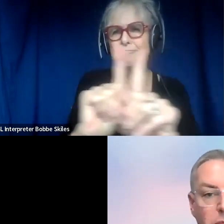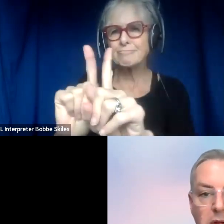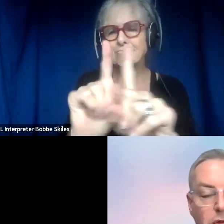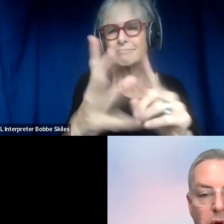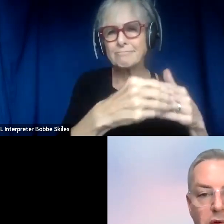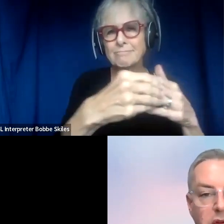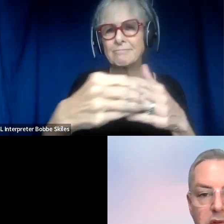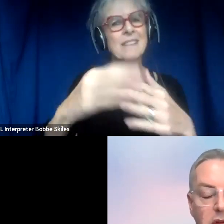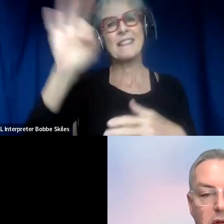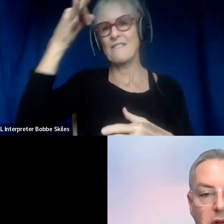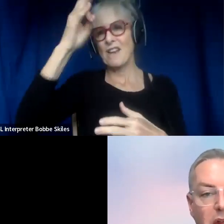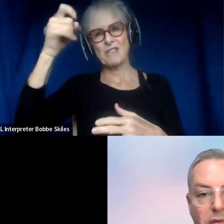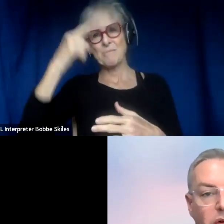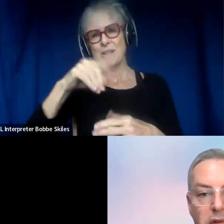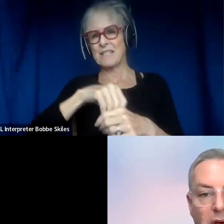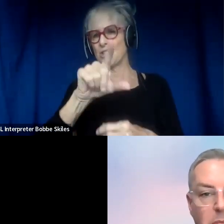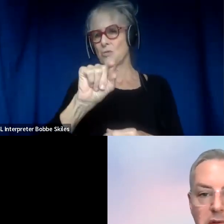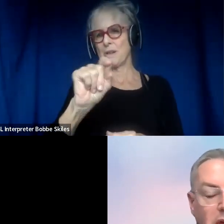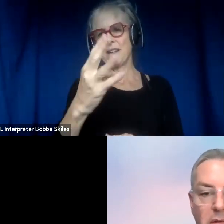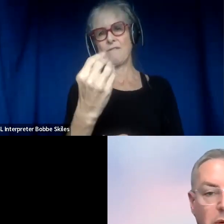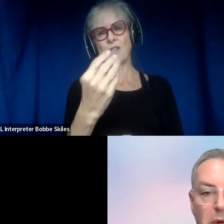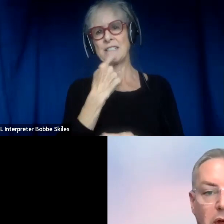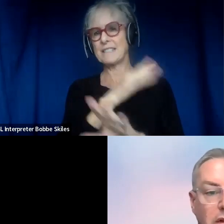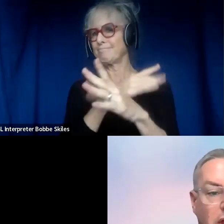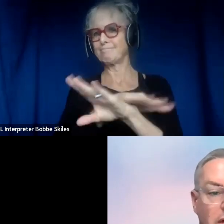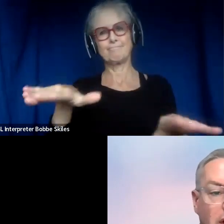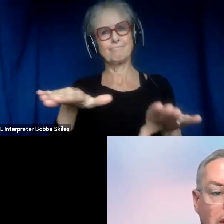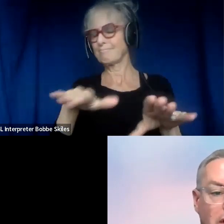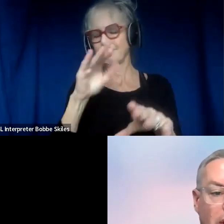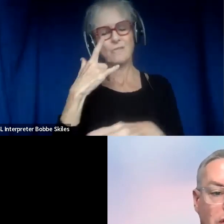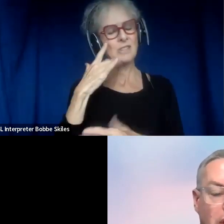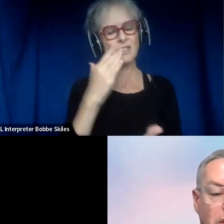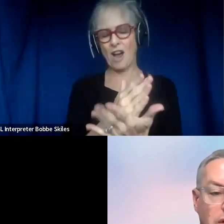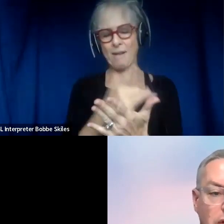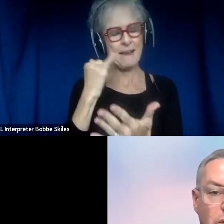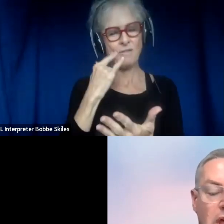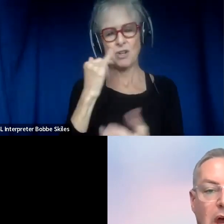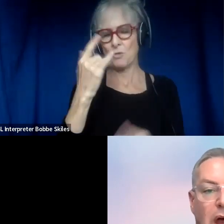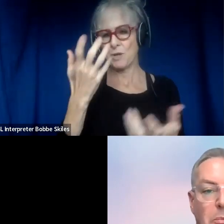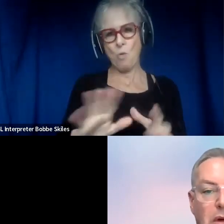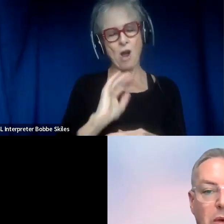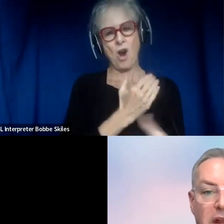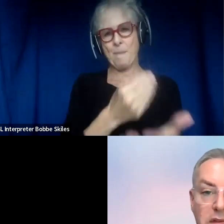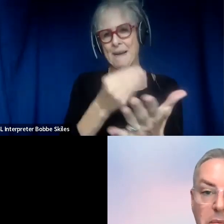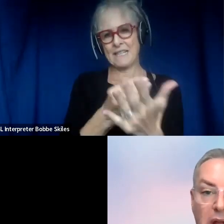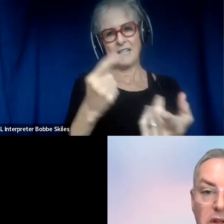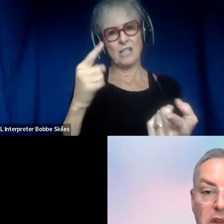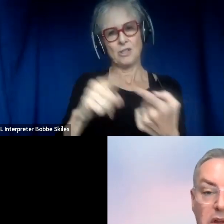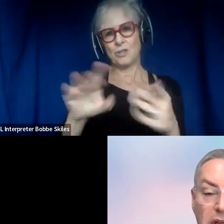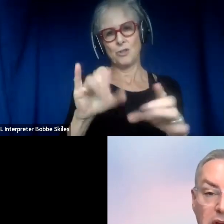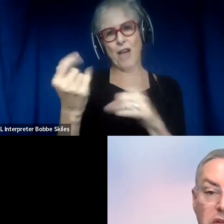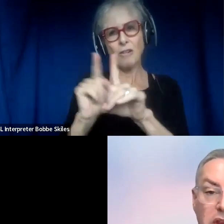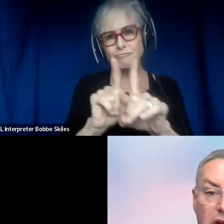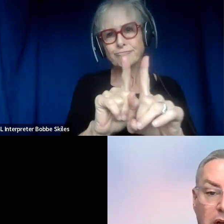Federal government in 2014 said, California, stop. That's not what we want the congressional dollars to do. We had to step out of it.